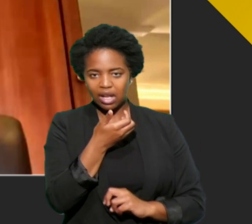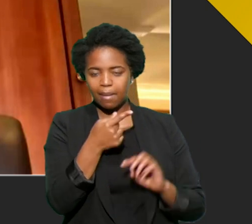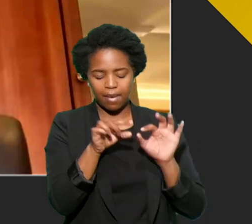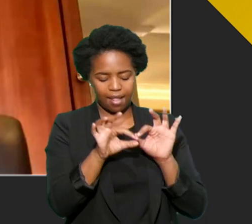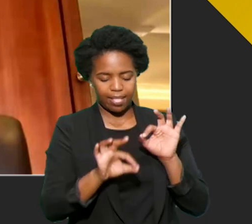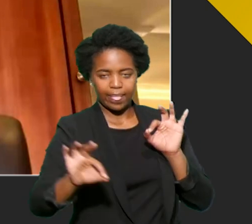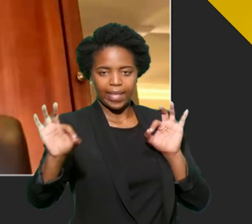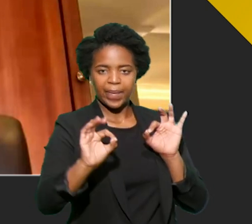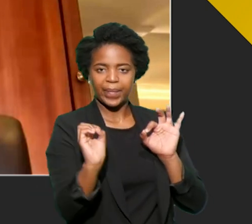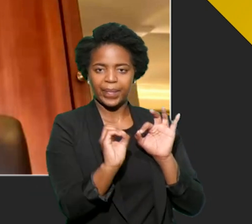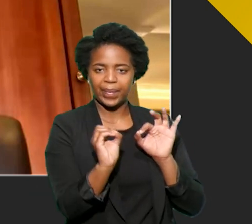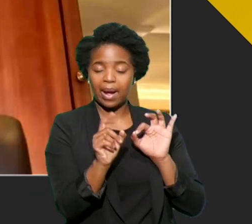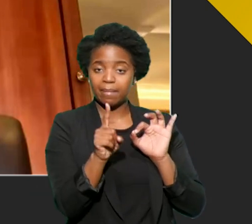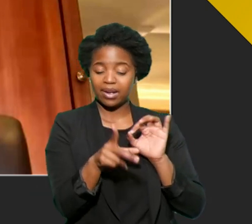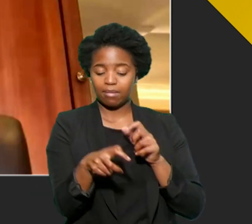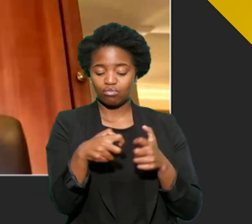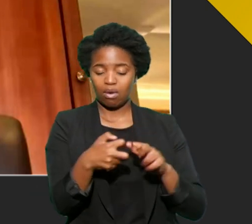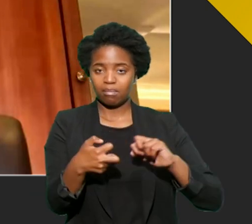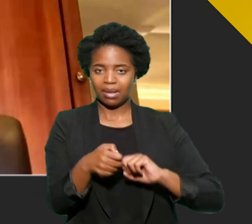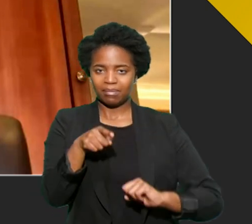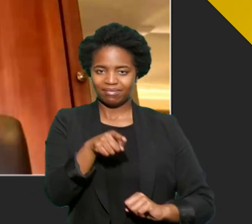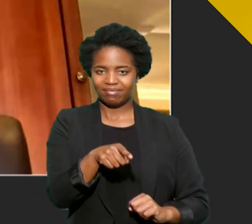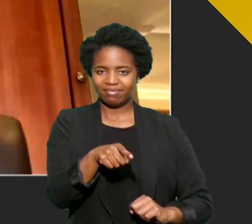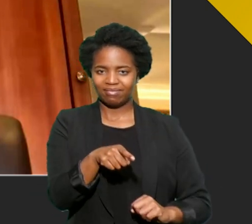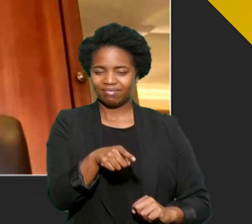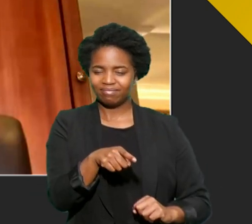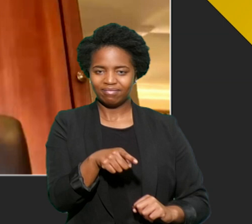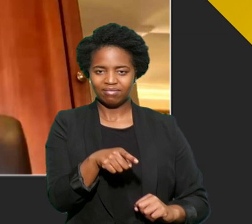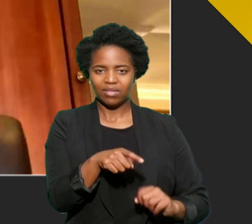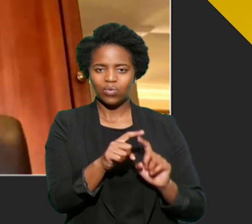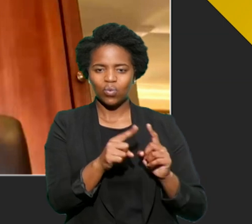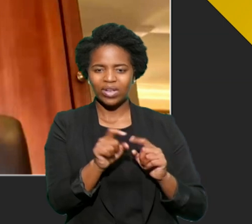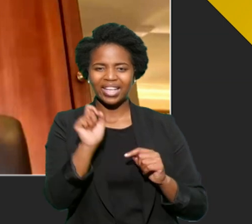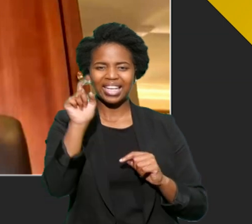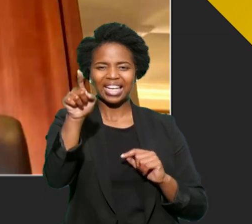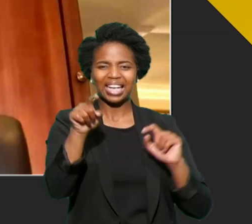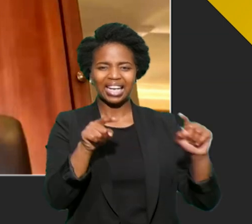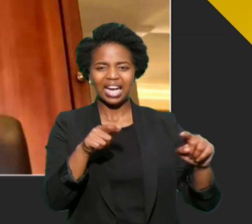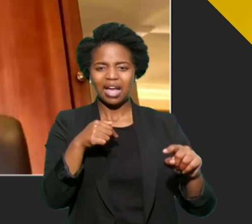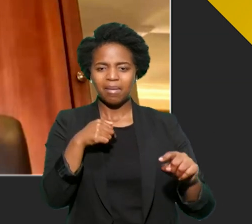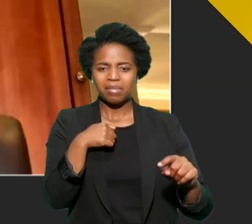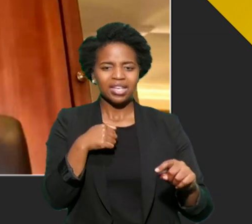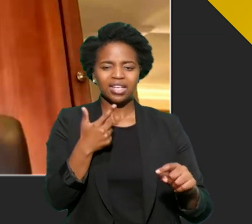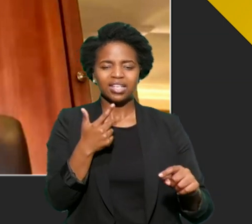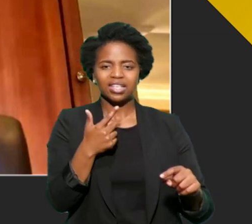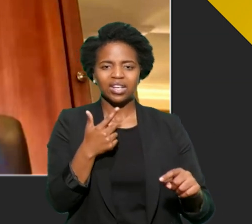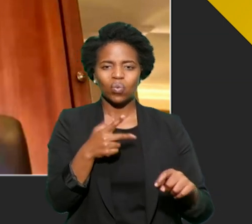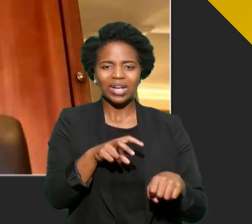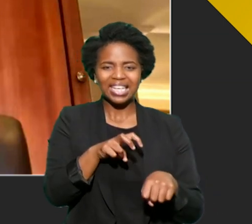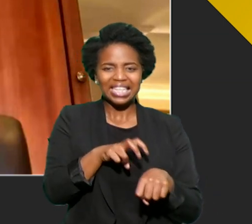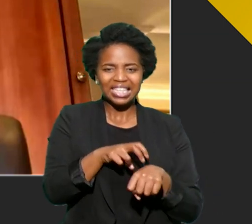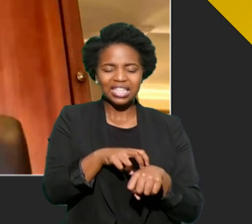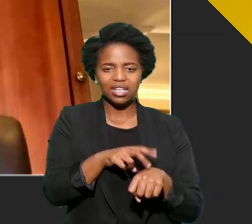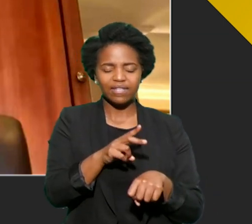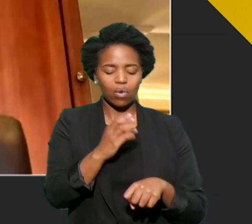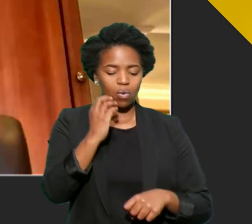that technology is that it was not a digital technology, it was an analog technology.